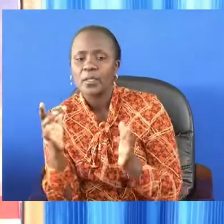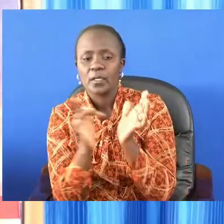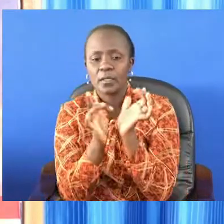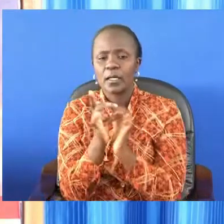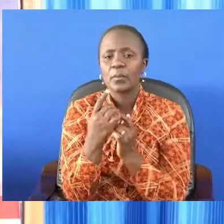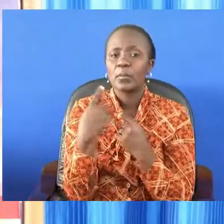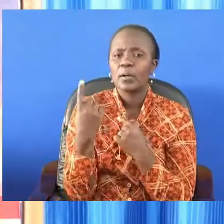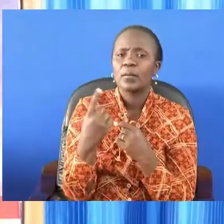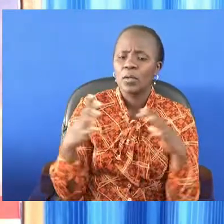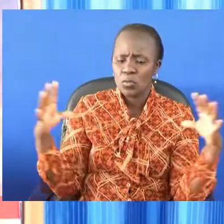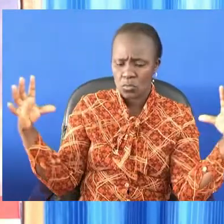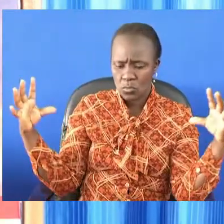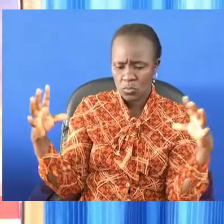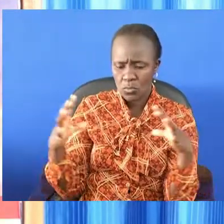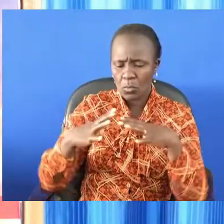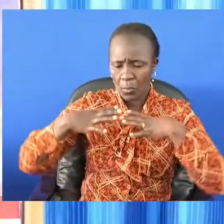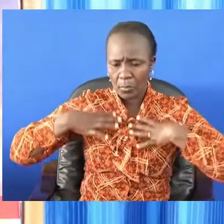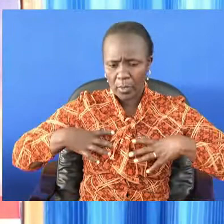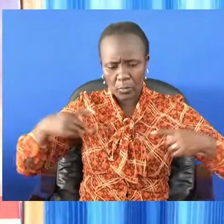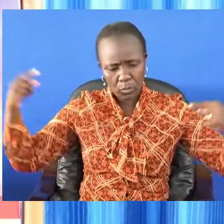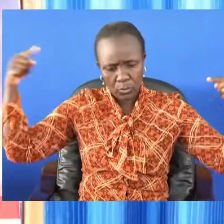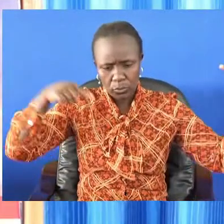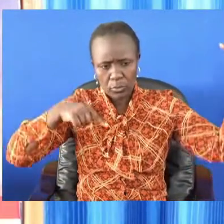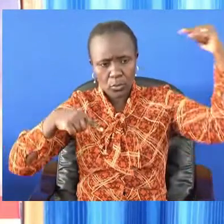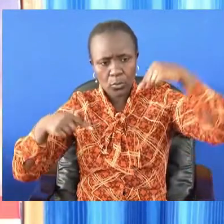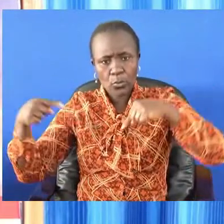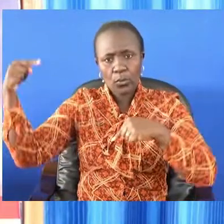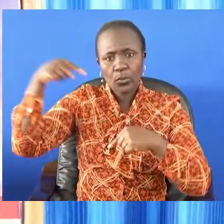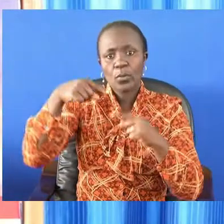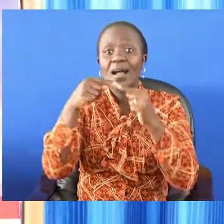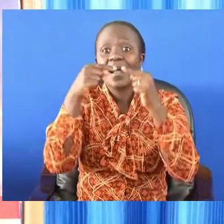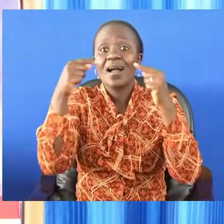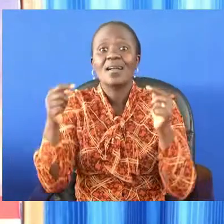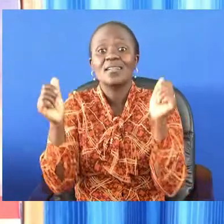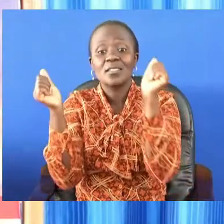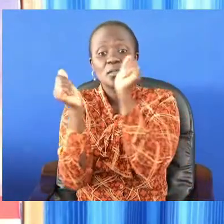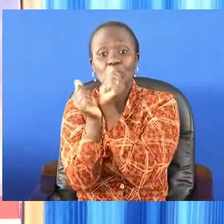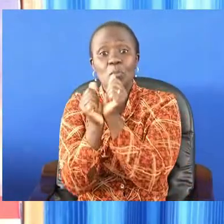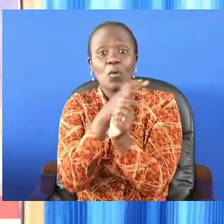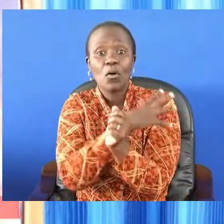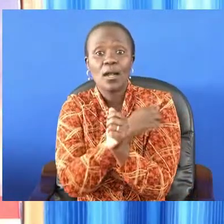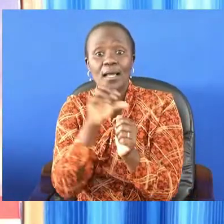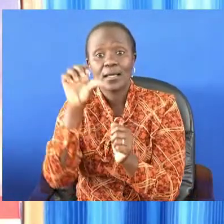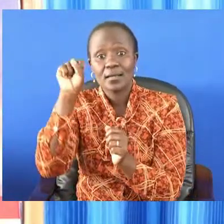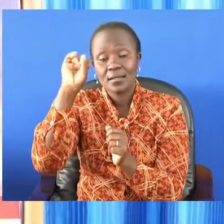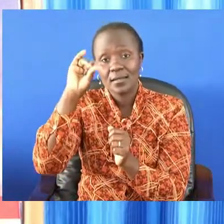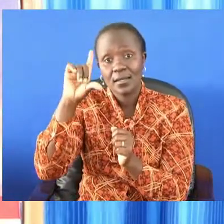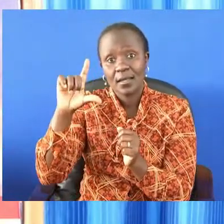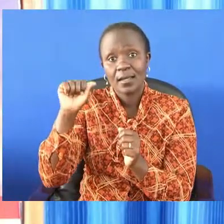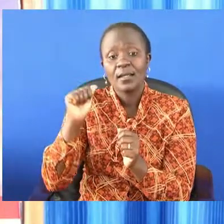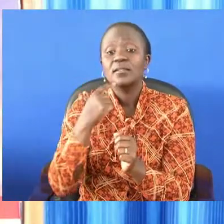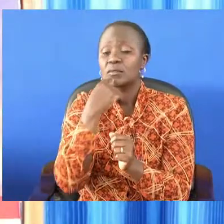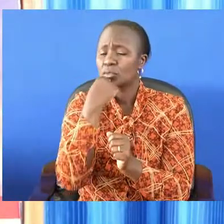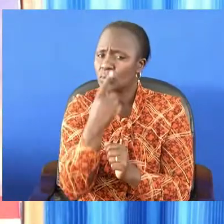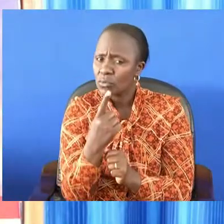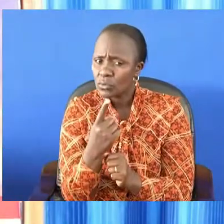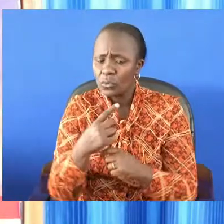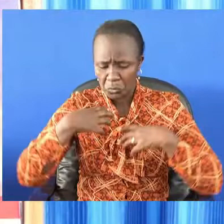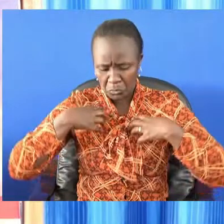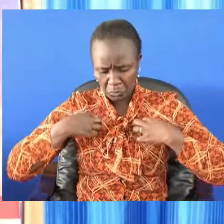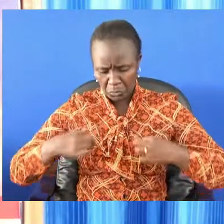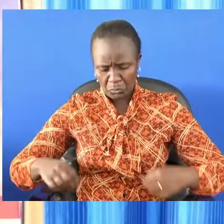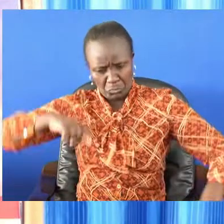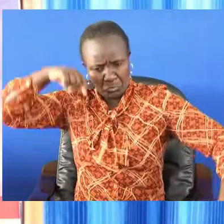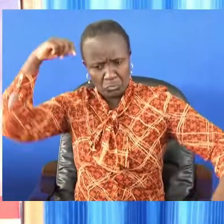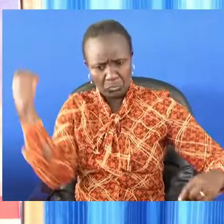the crowd joined in the attack against Paul and Silas. And the magistrates ordered them to be stripped